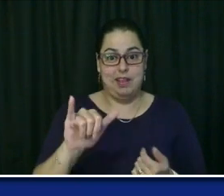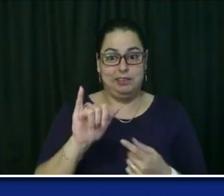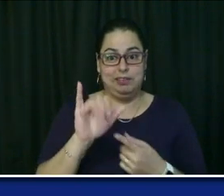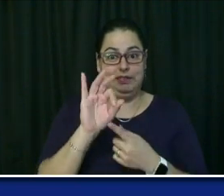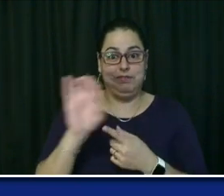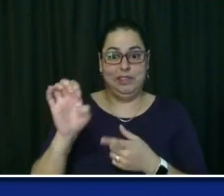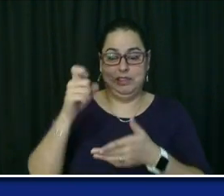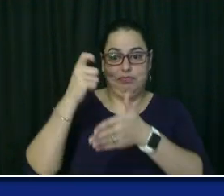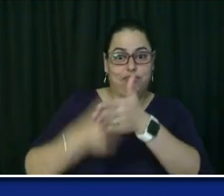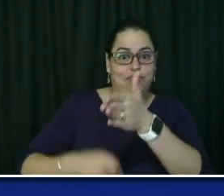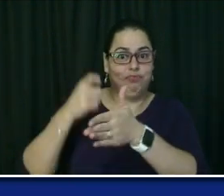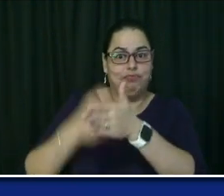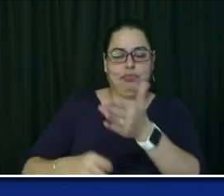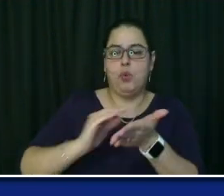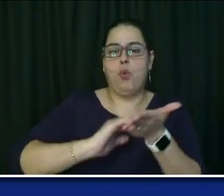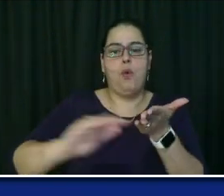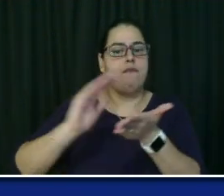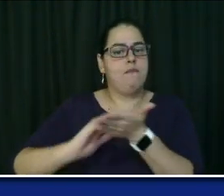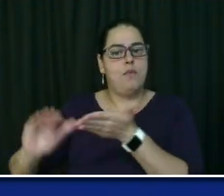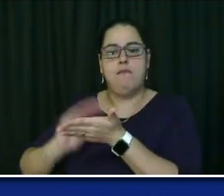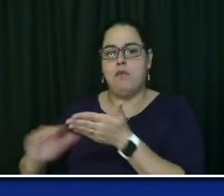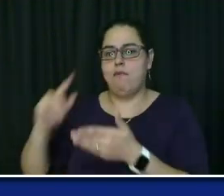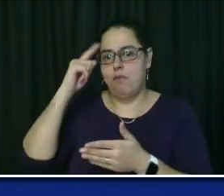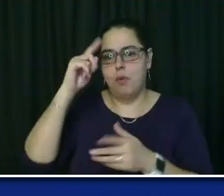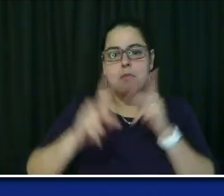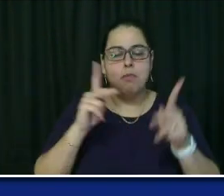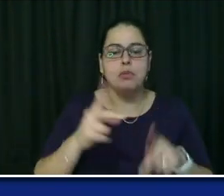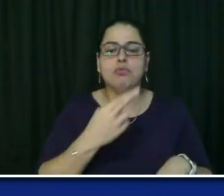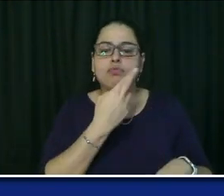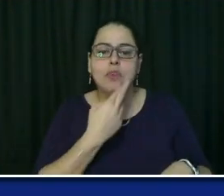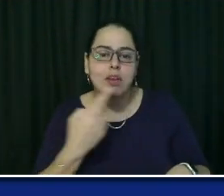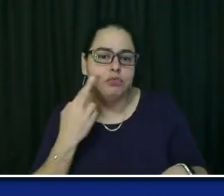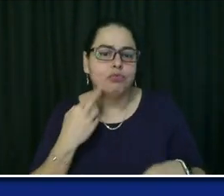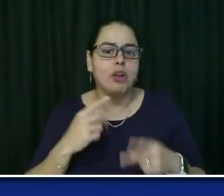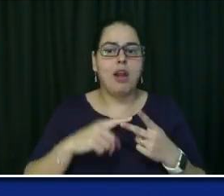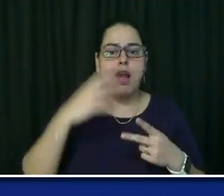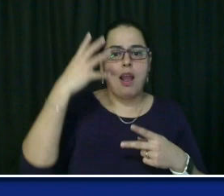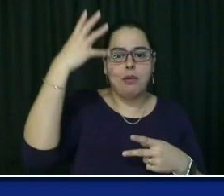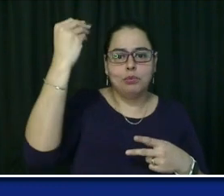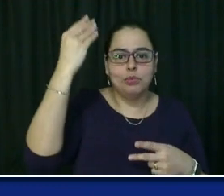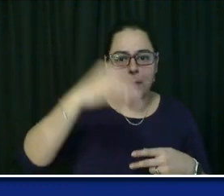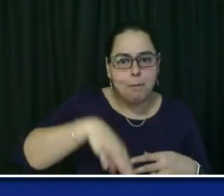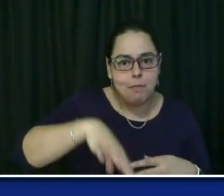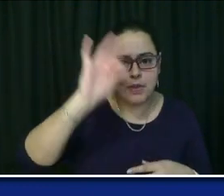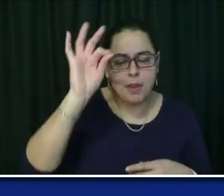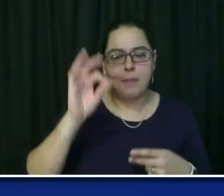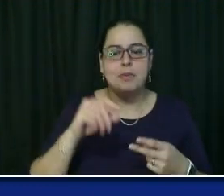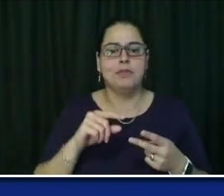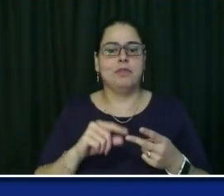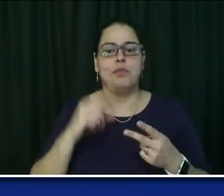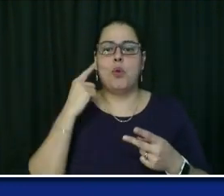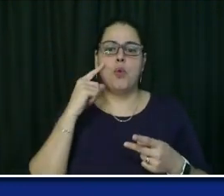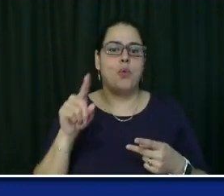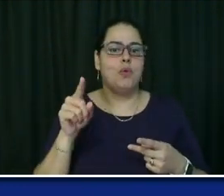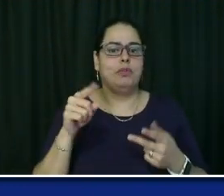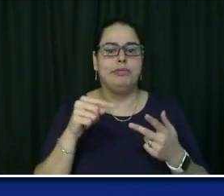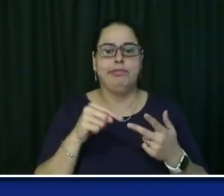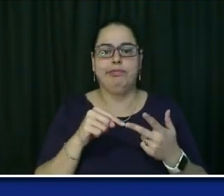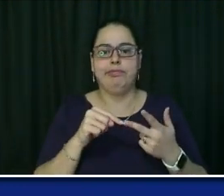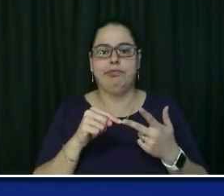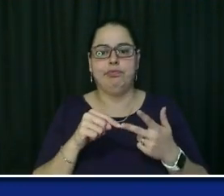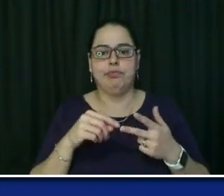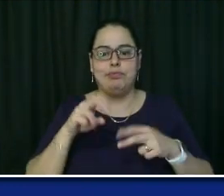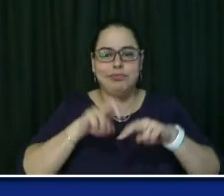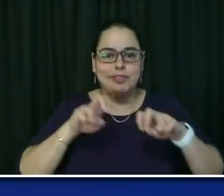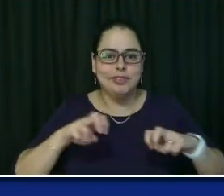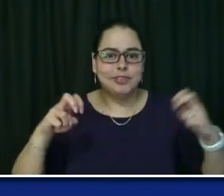have customers wait to go in. Helped with traffic at the drive-through places because they were overwhelmed, and so much more. Then we